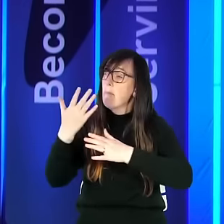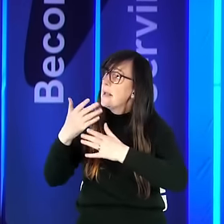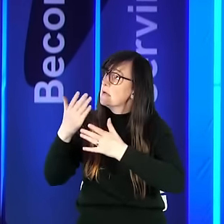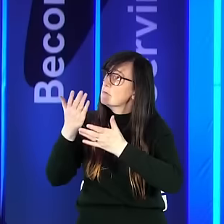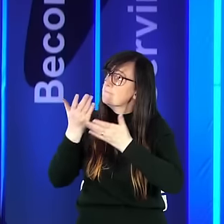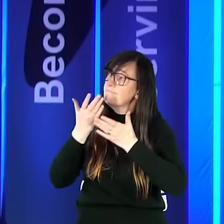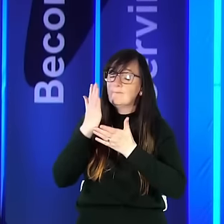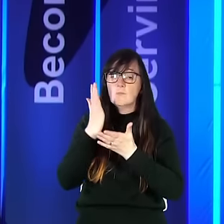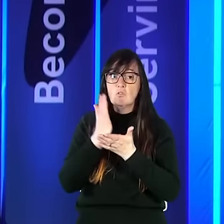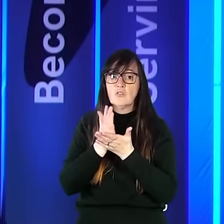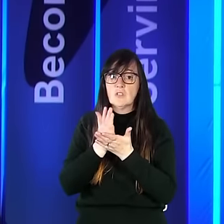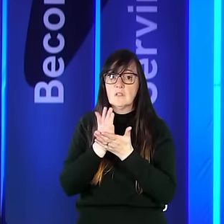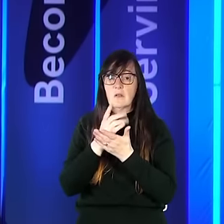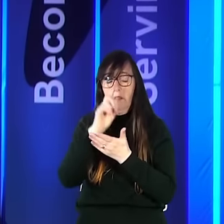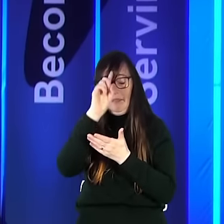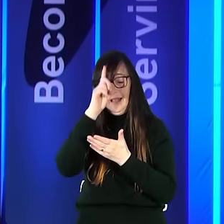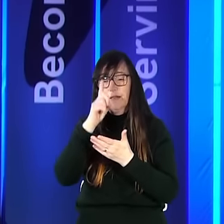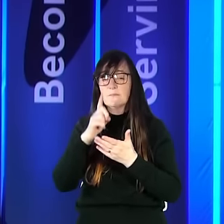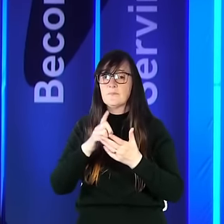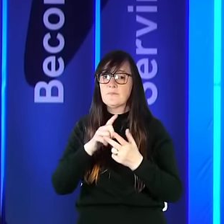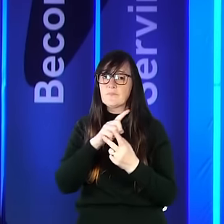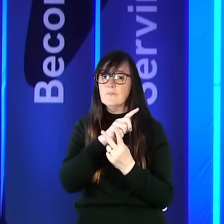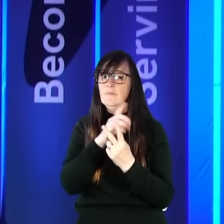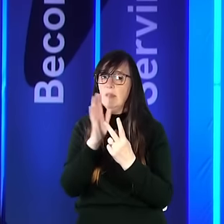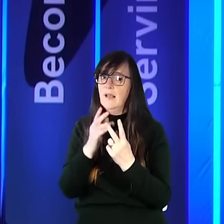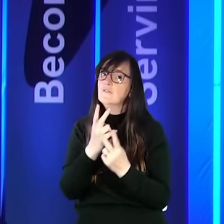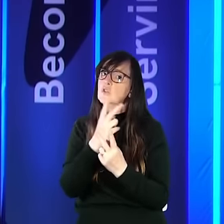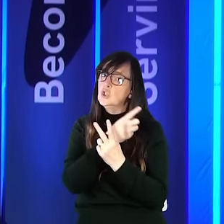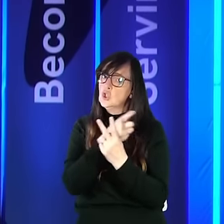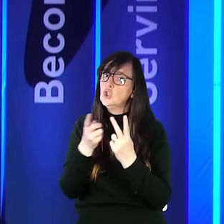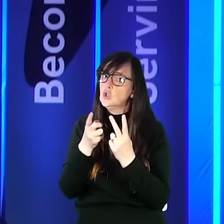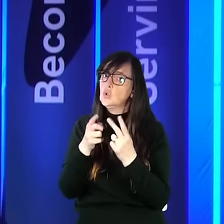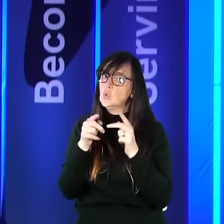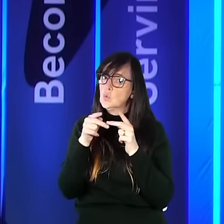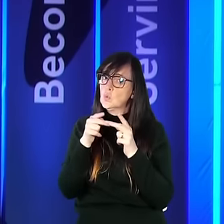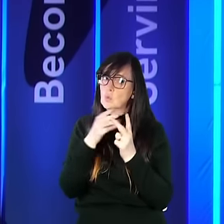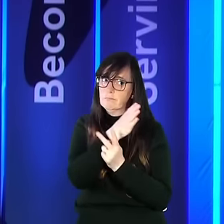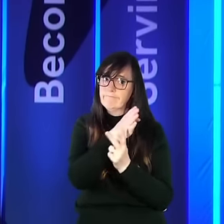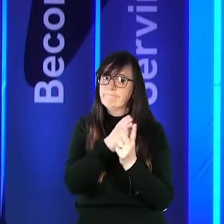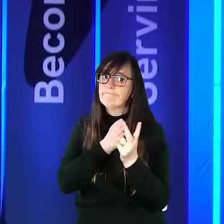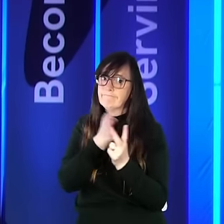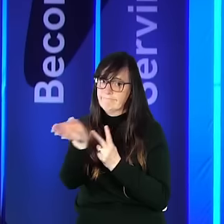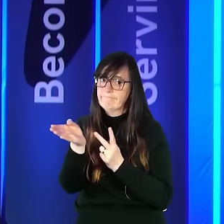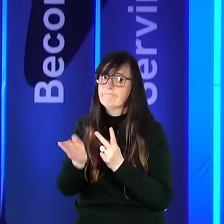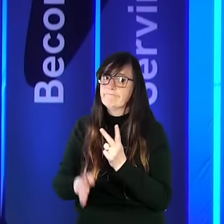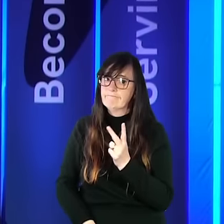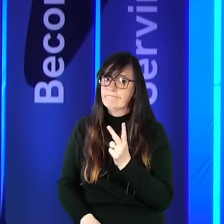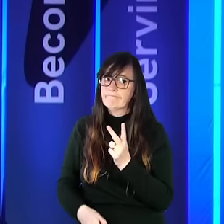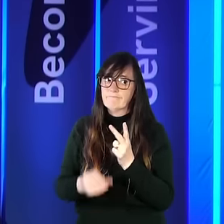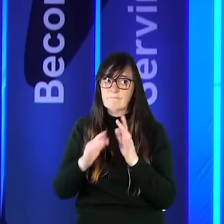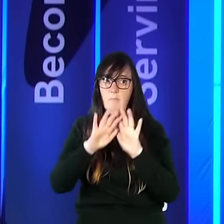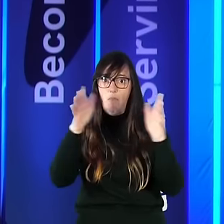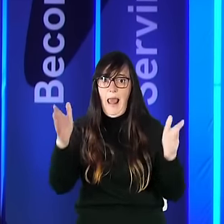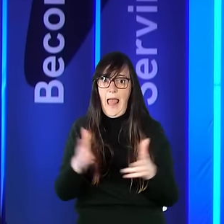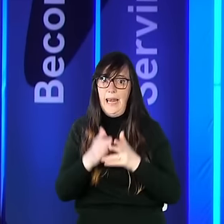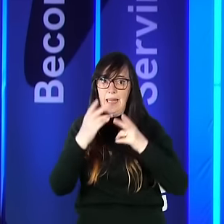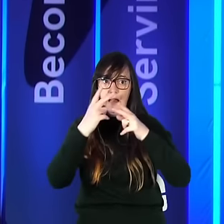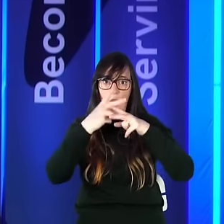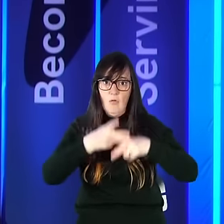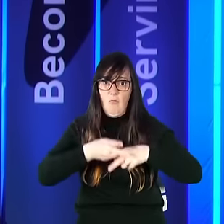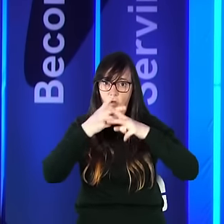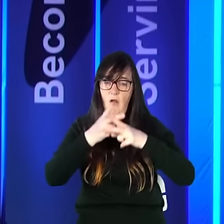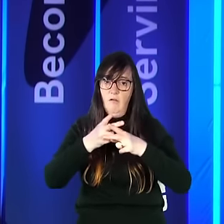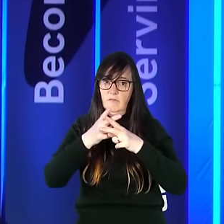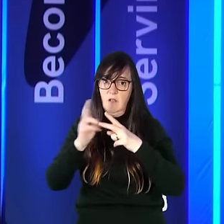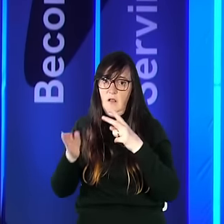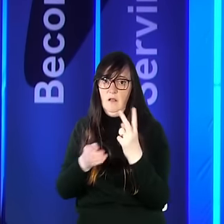And I think there are two unhealthy extremes that we can fall into as we think about looking after the planet.